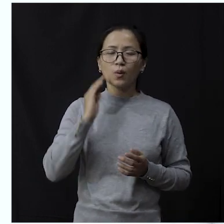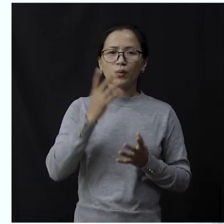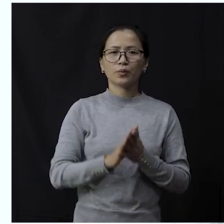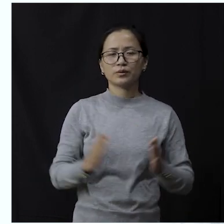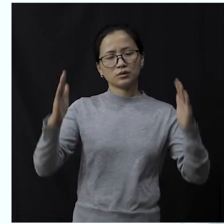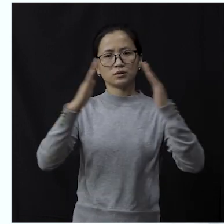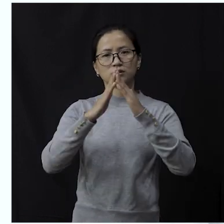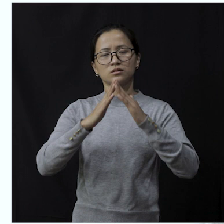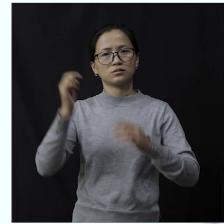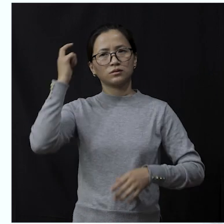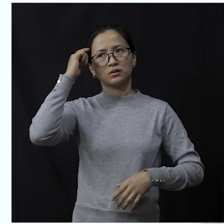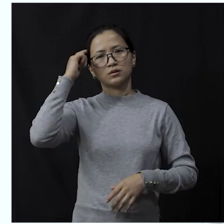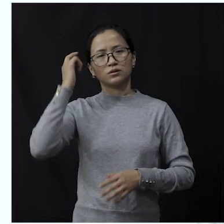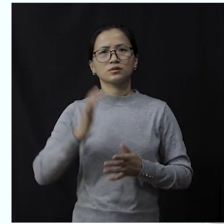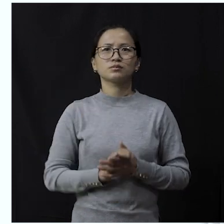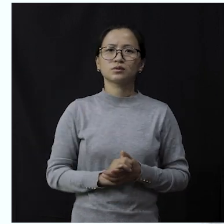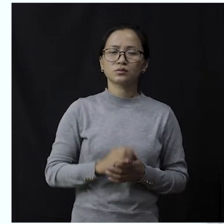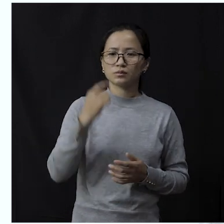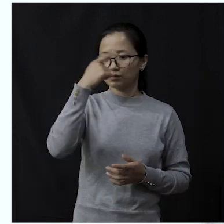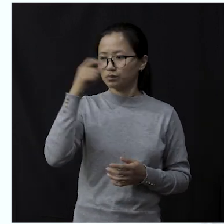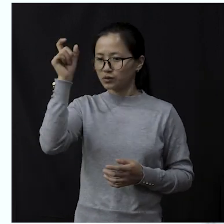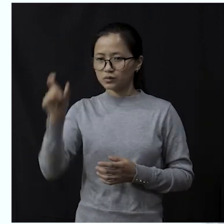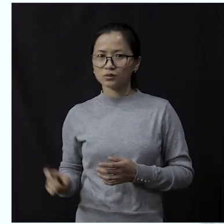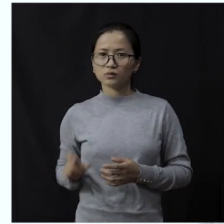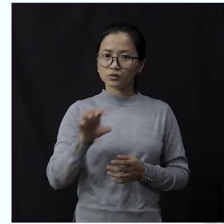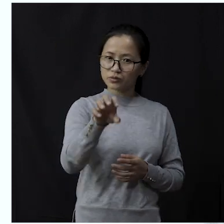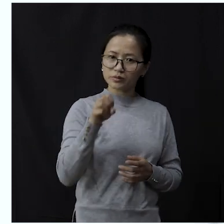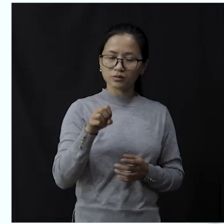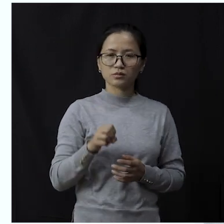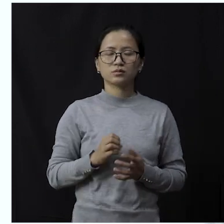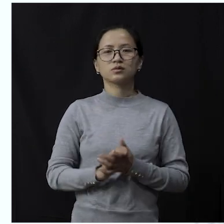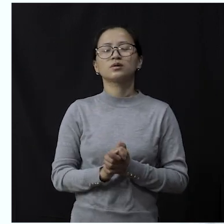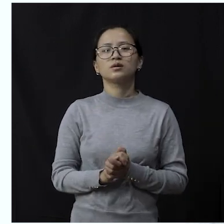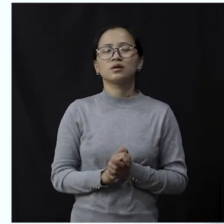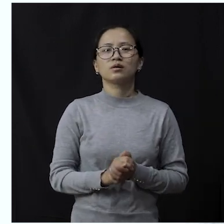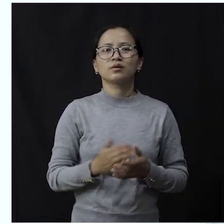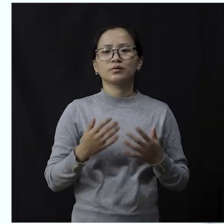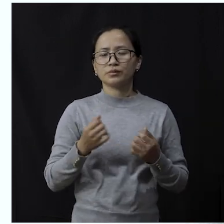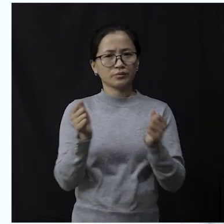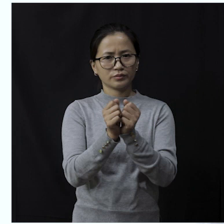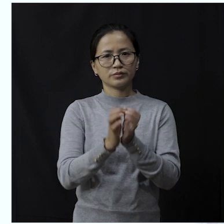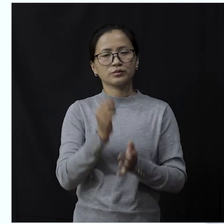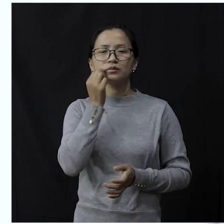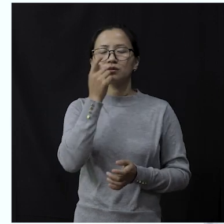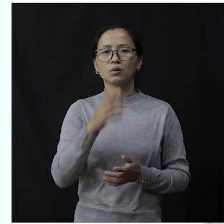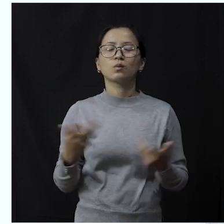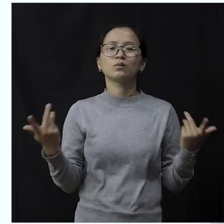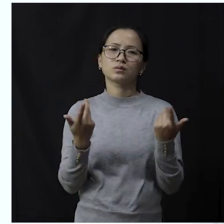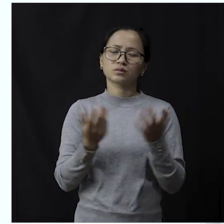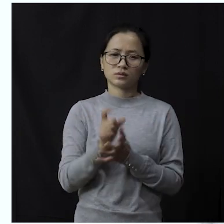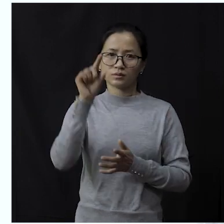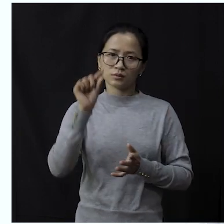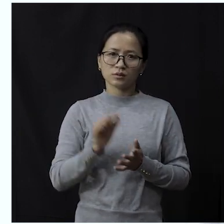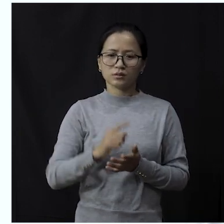when you are at home and you think about kidnappers, what do you feel? If any kidnappers come when you're not with your parents, what will you do?